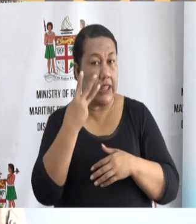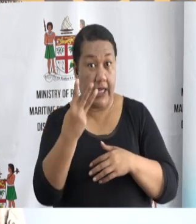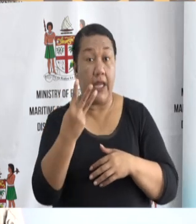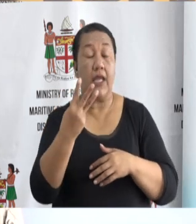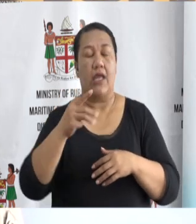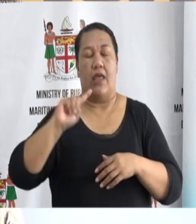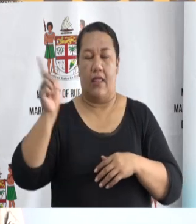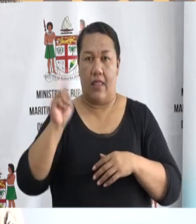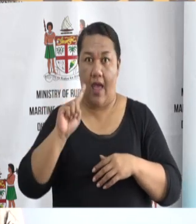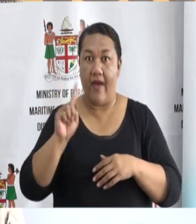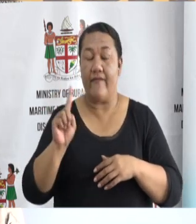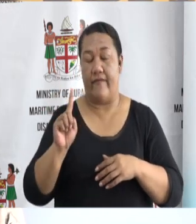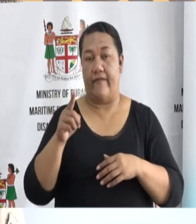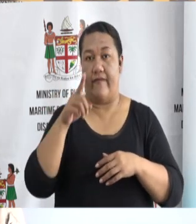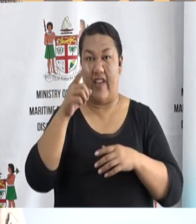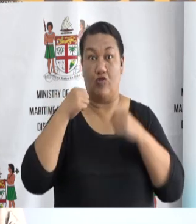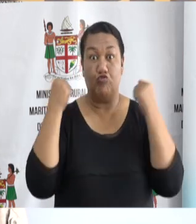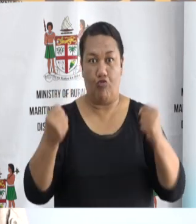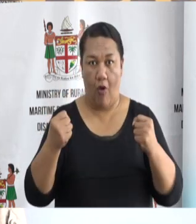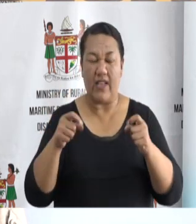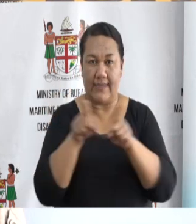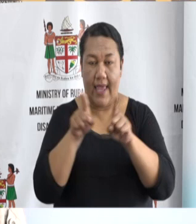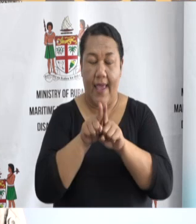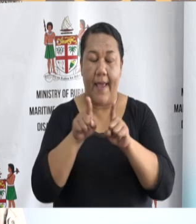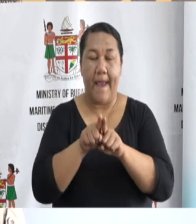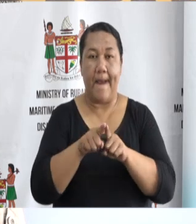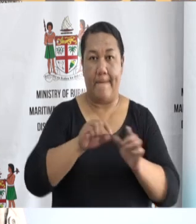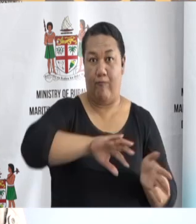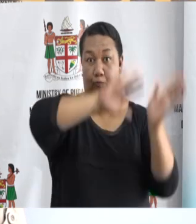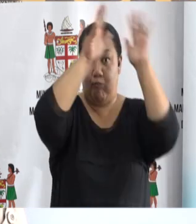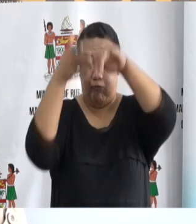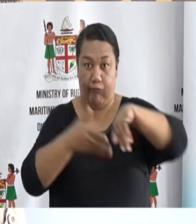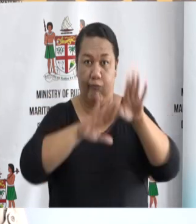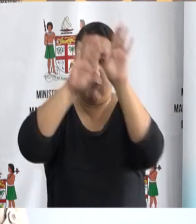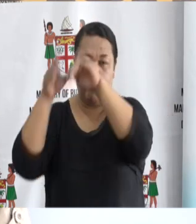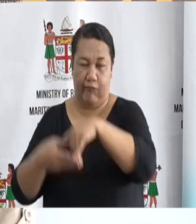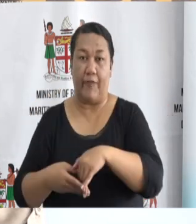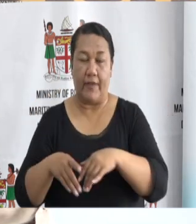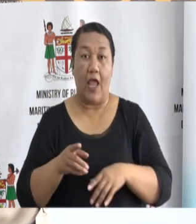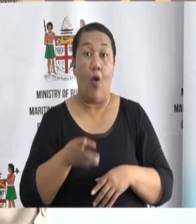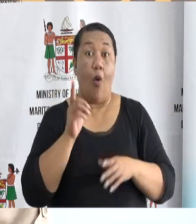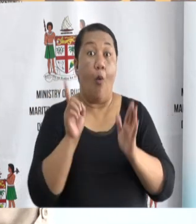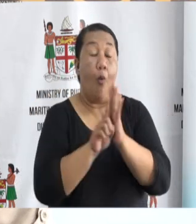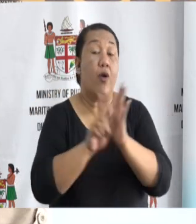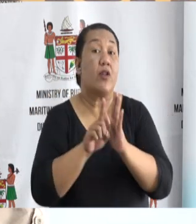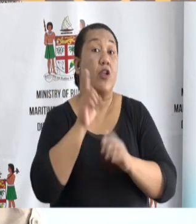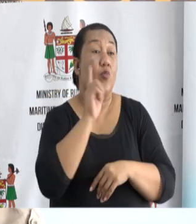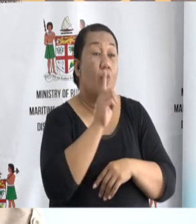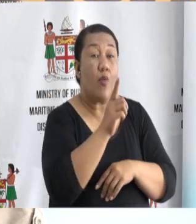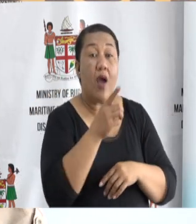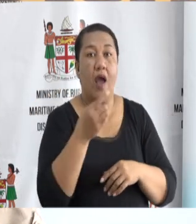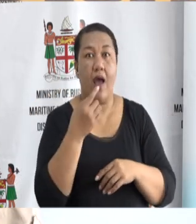wind warning of up to 63 knots with very high seas and heavy swelling. This is with regard to the maritime